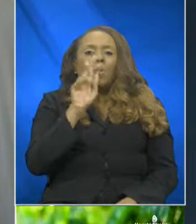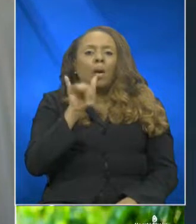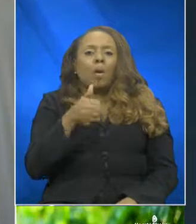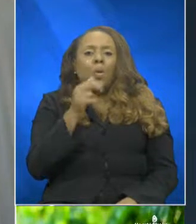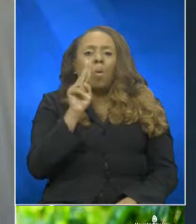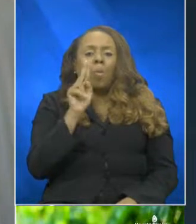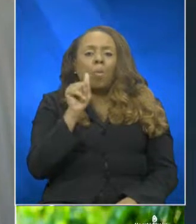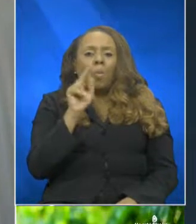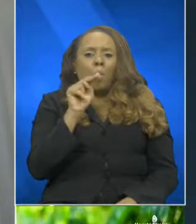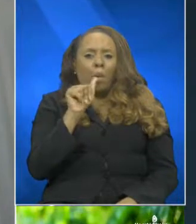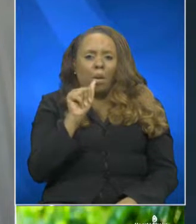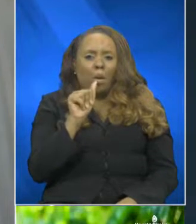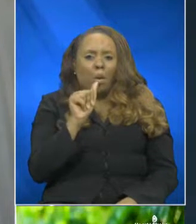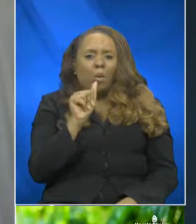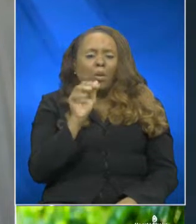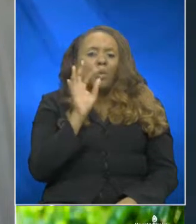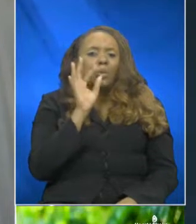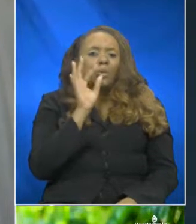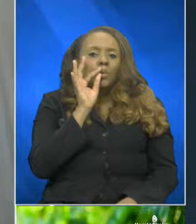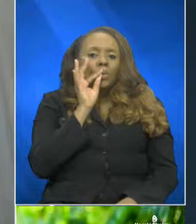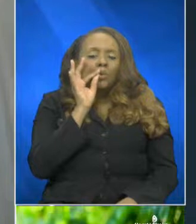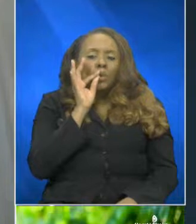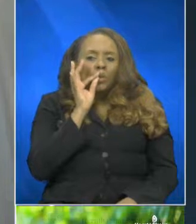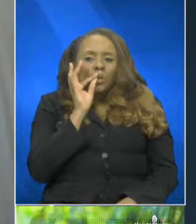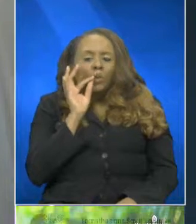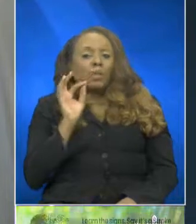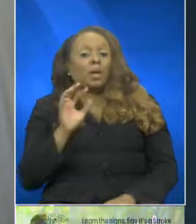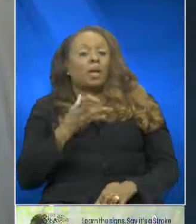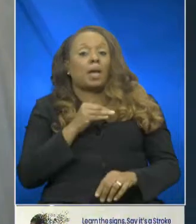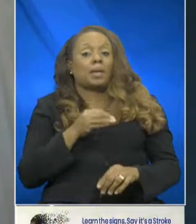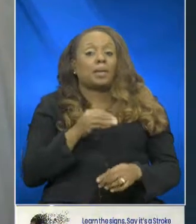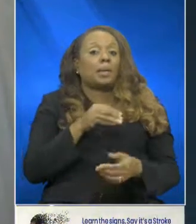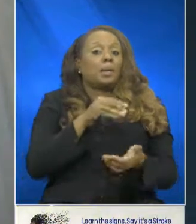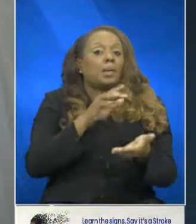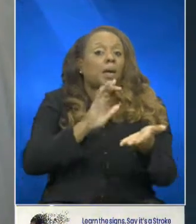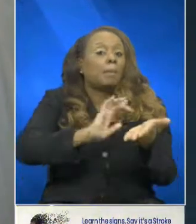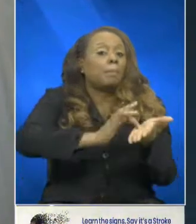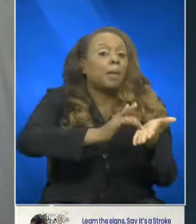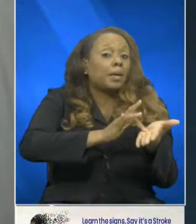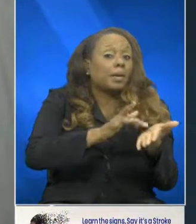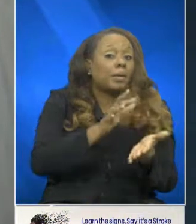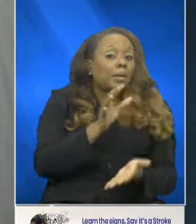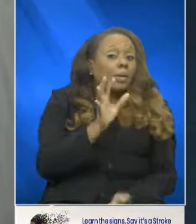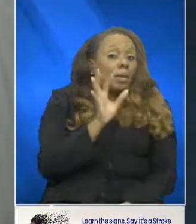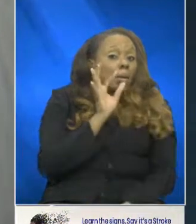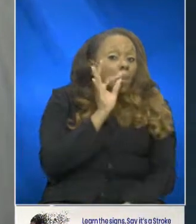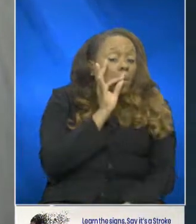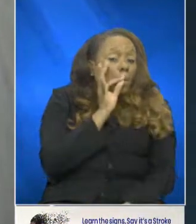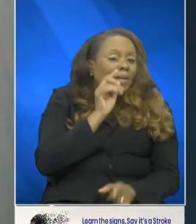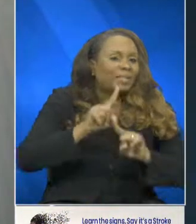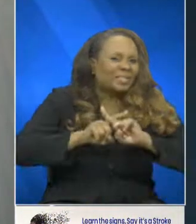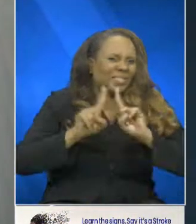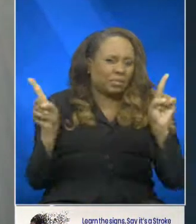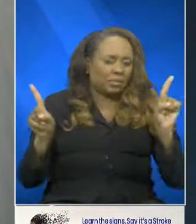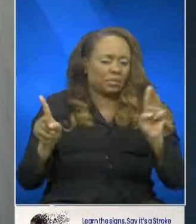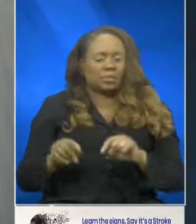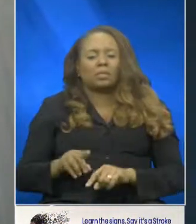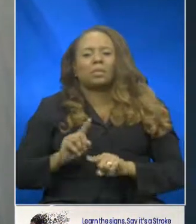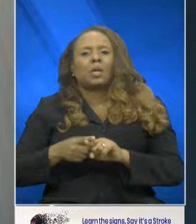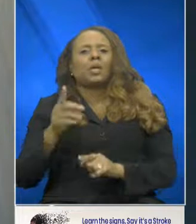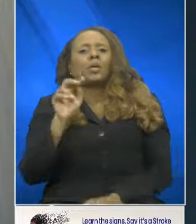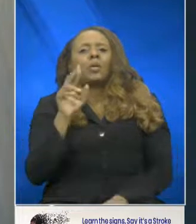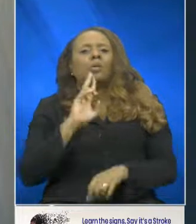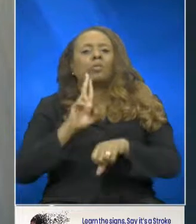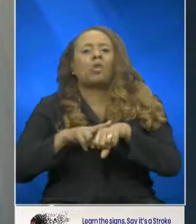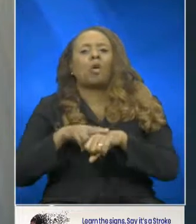different than taking medicinal marijuana, which is not in a smoking form. Let me just clarify that. But that increases your risk factor just a